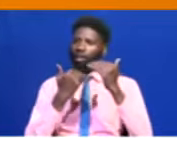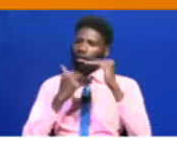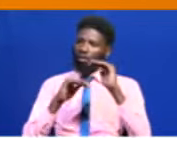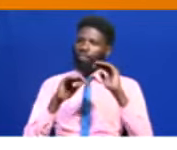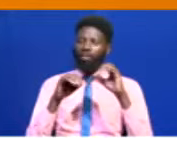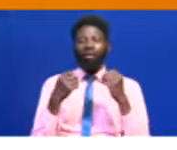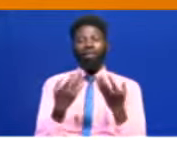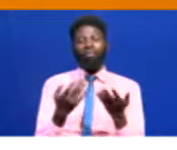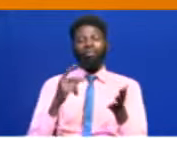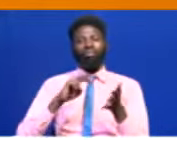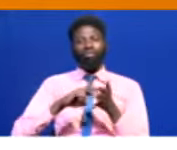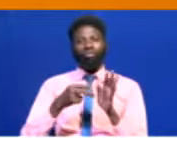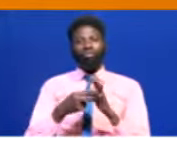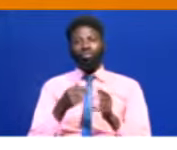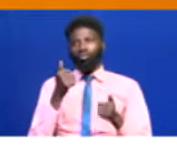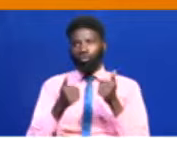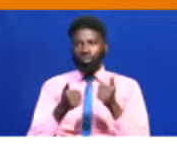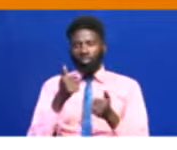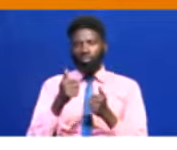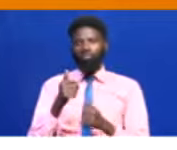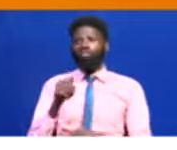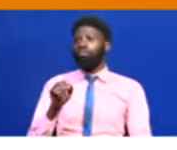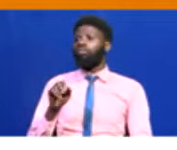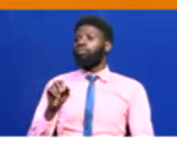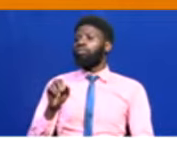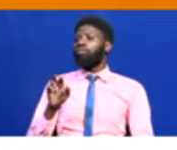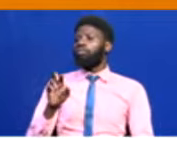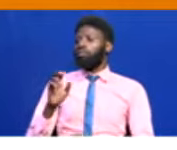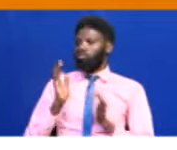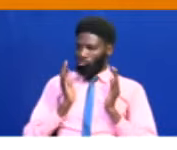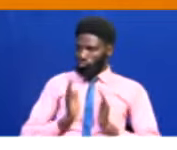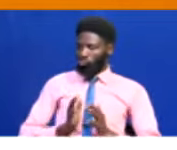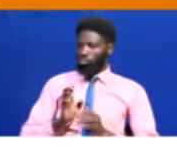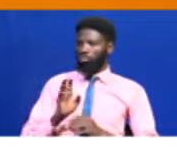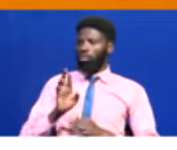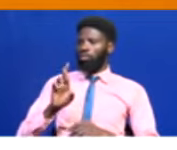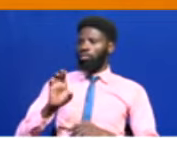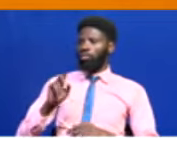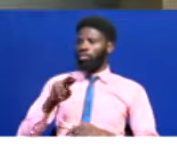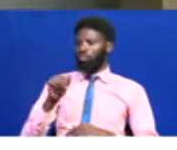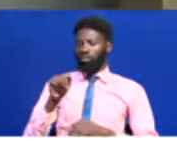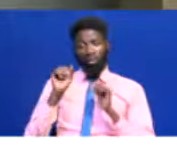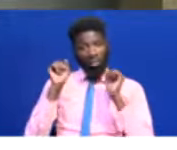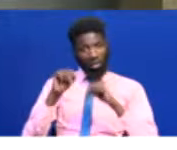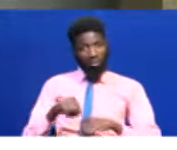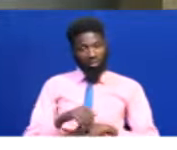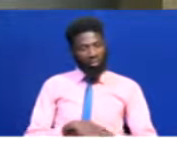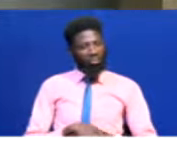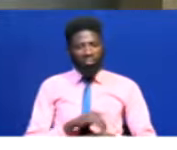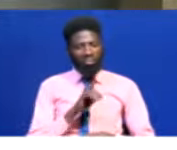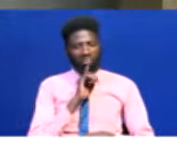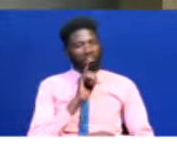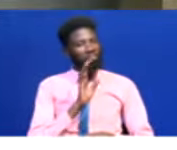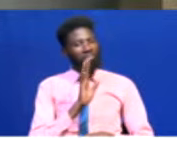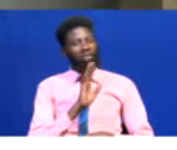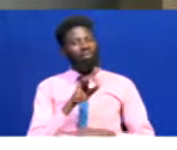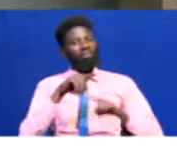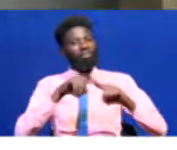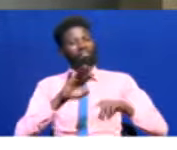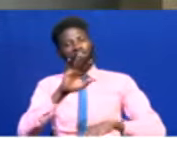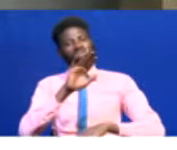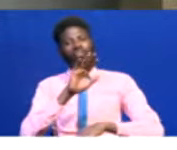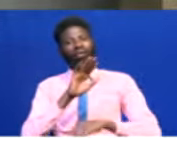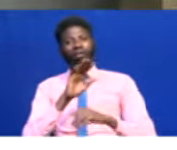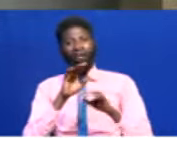projects, like say Regina, can actually undertake in this particular project? It all depends on your competence, on your capacity. Okay. You